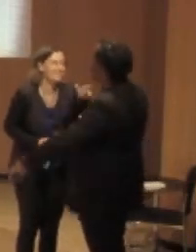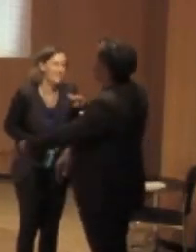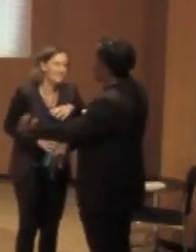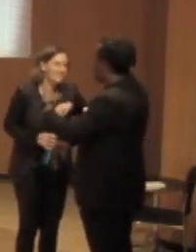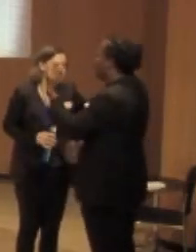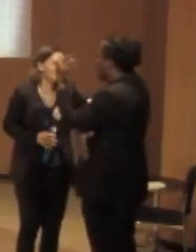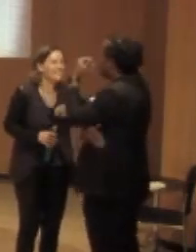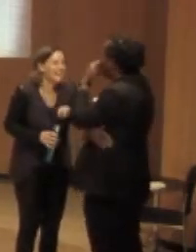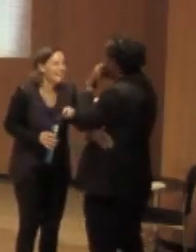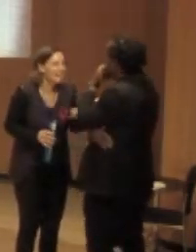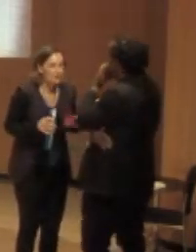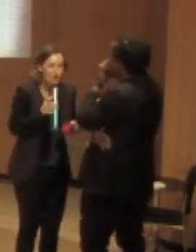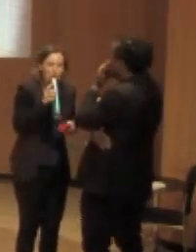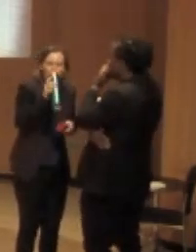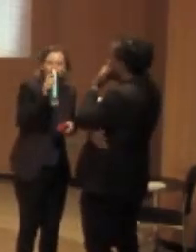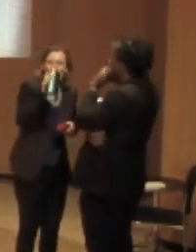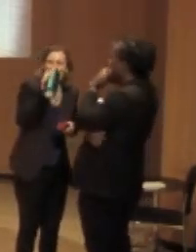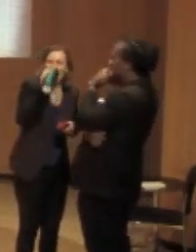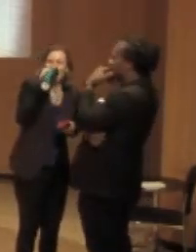e